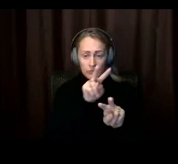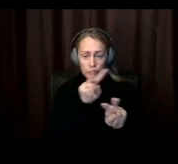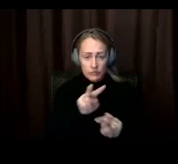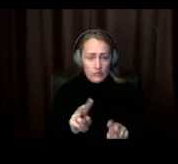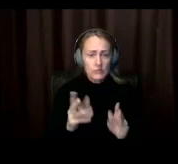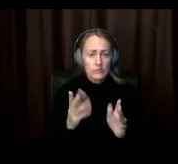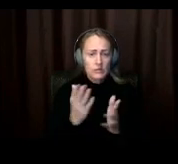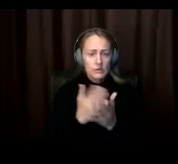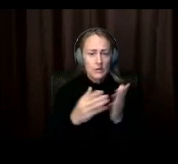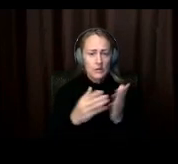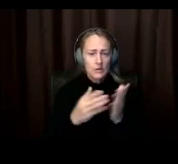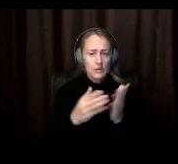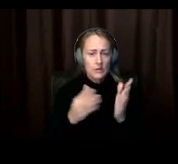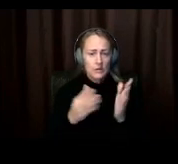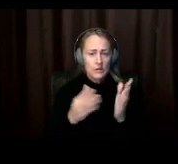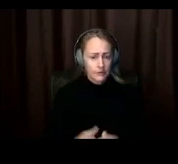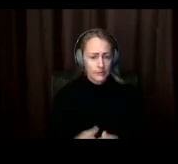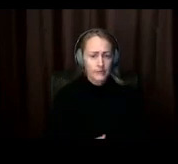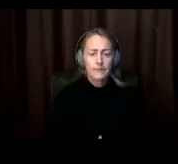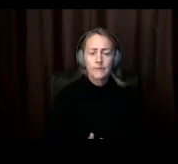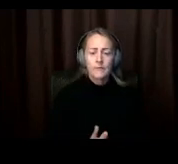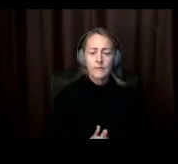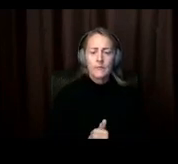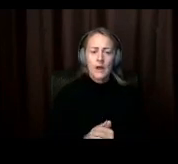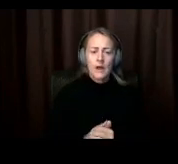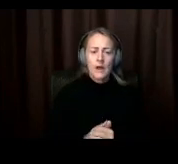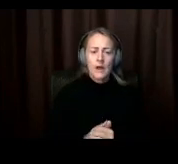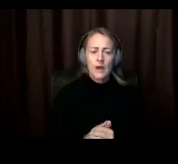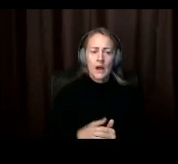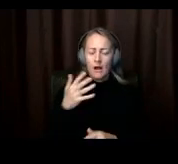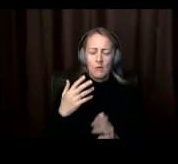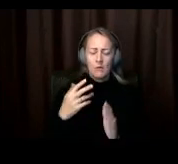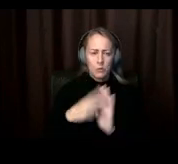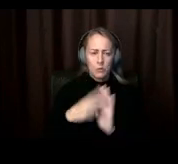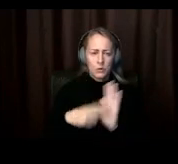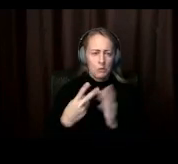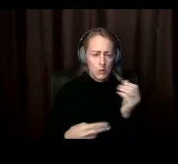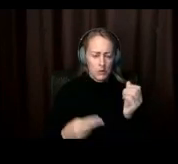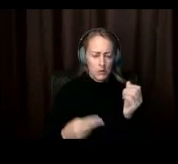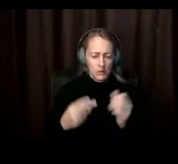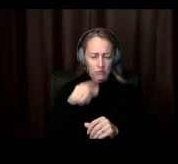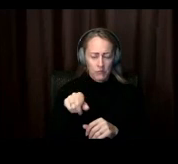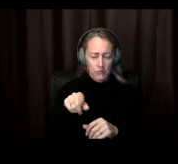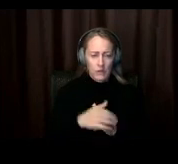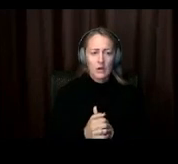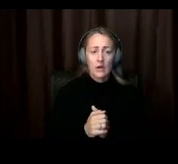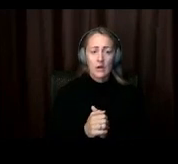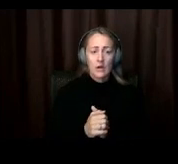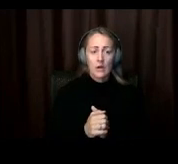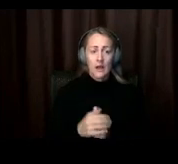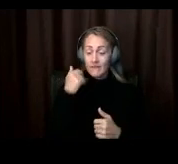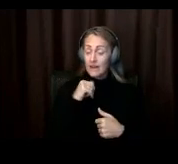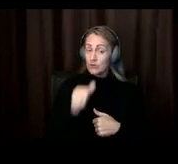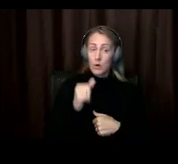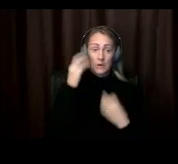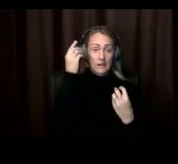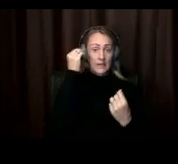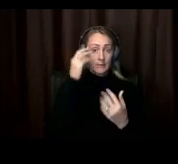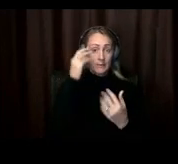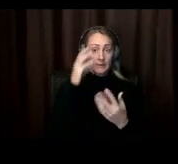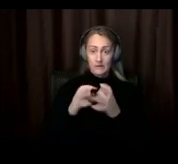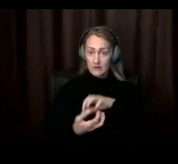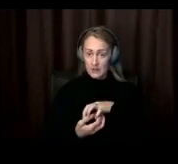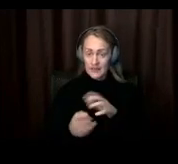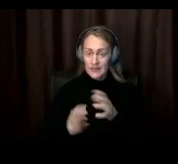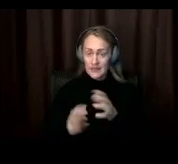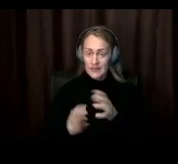Torres. I'm just going to go through and read both of them though for you. When I don't consider intersectionality, I run the risk of